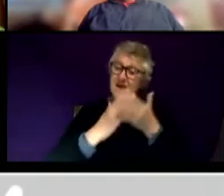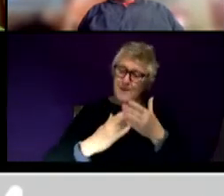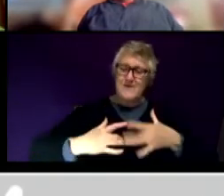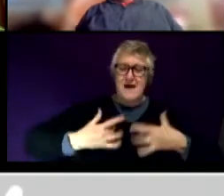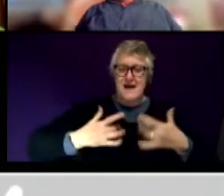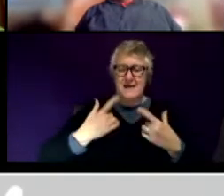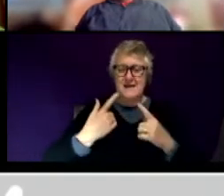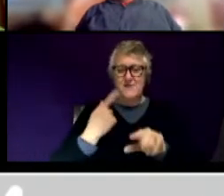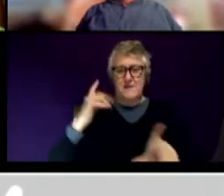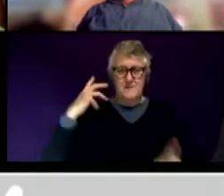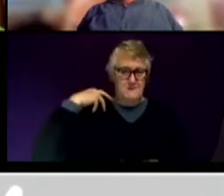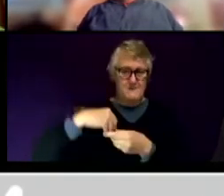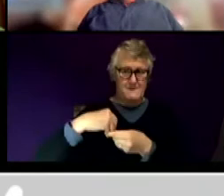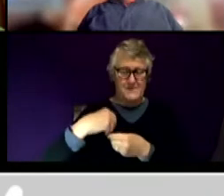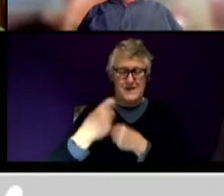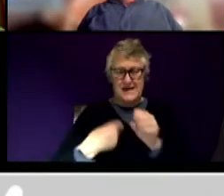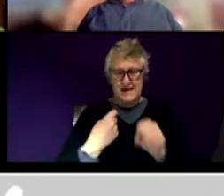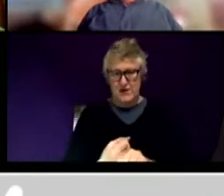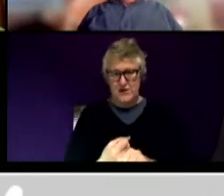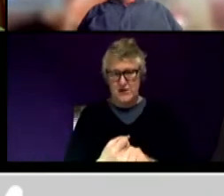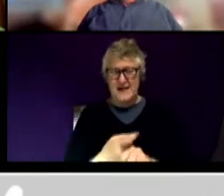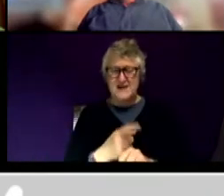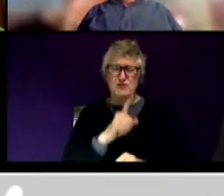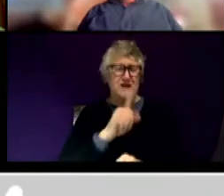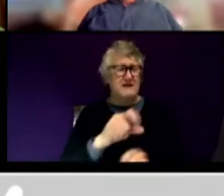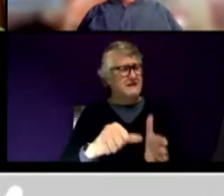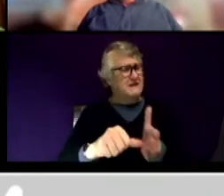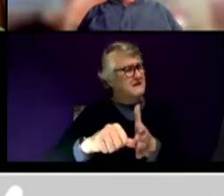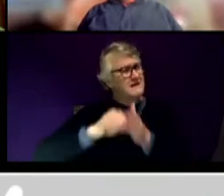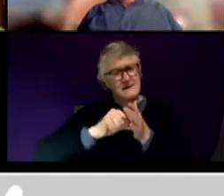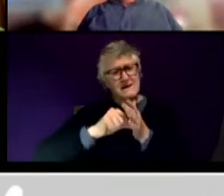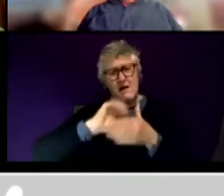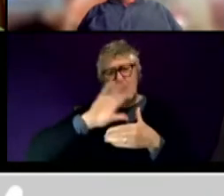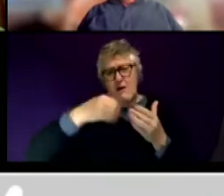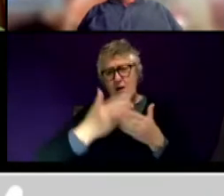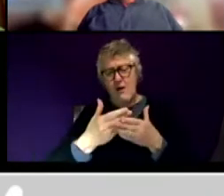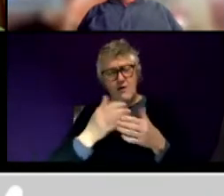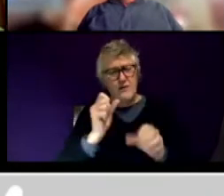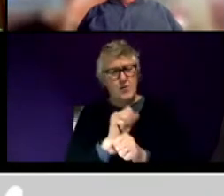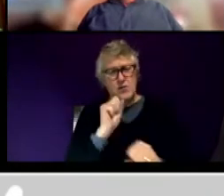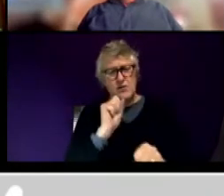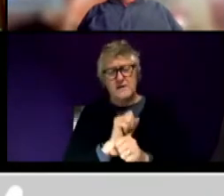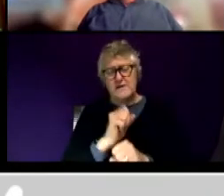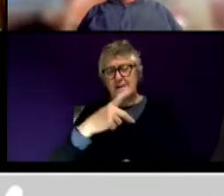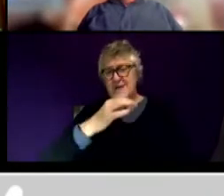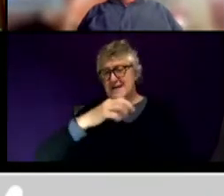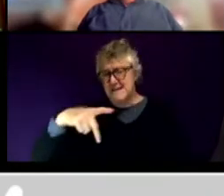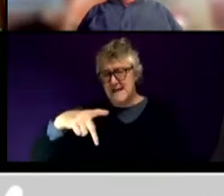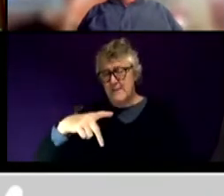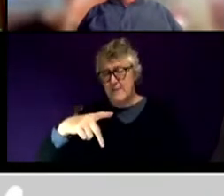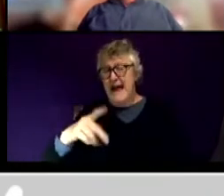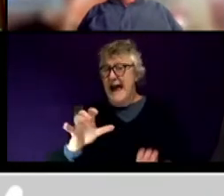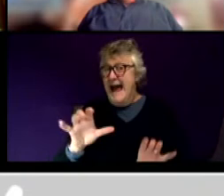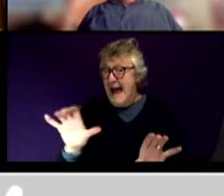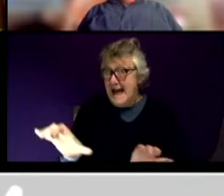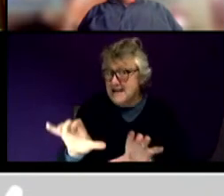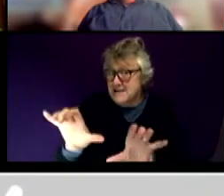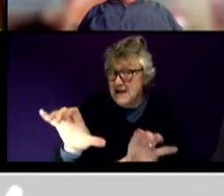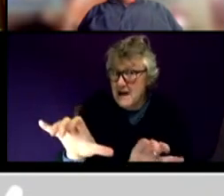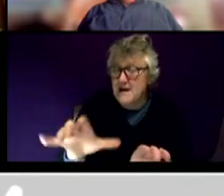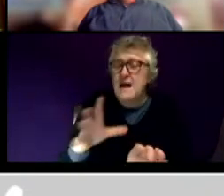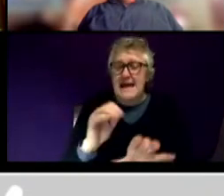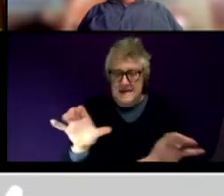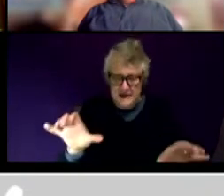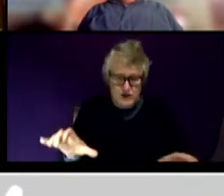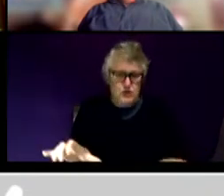Just to underline all the work that PCCEP does and has done, a lot of times in a lot of the meetings, it's